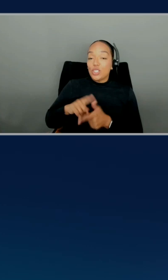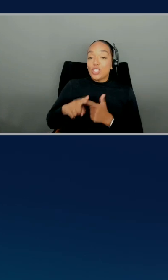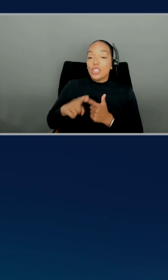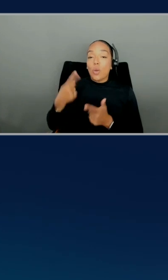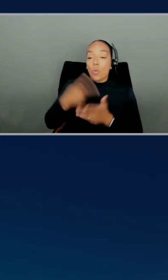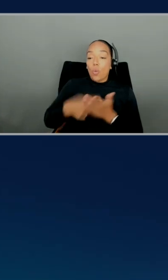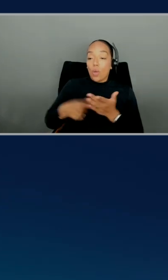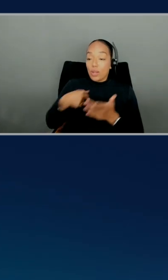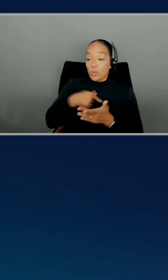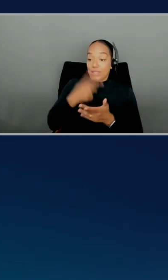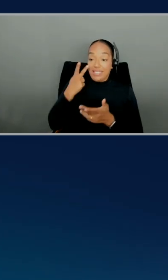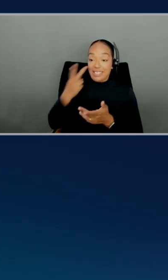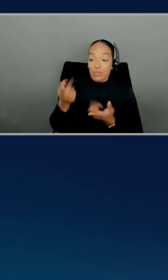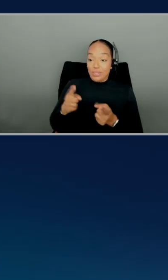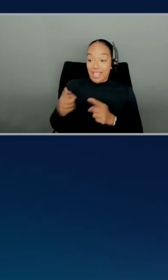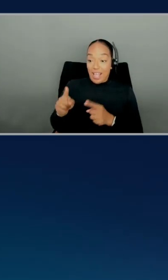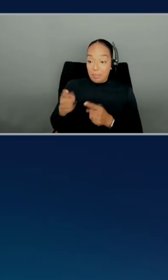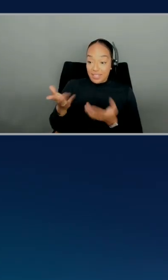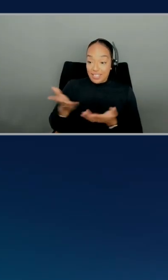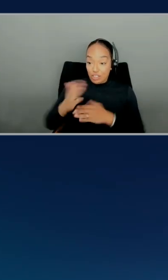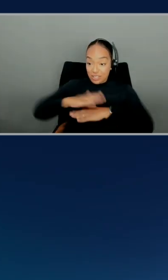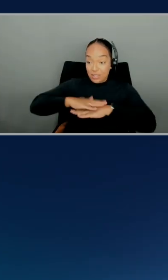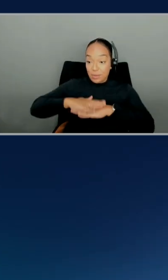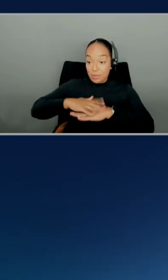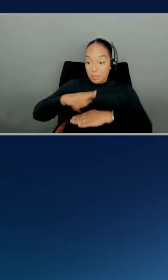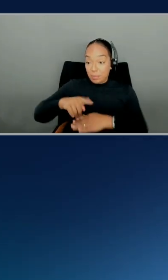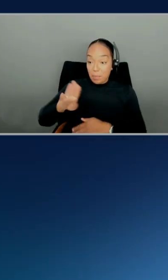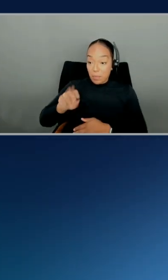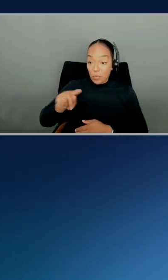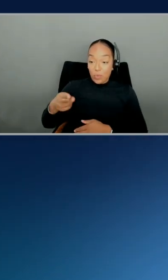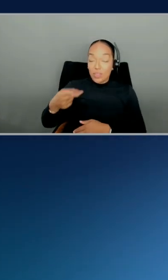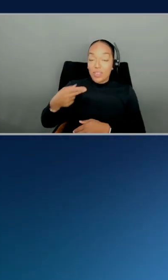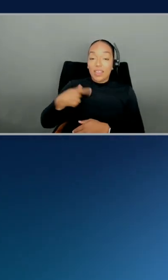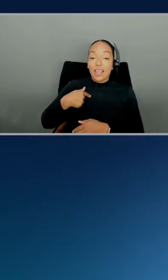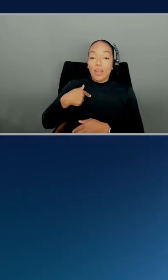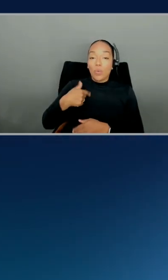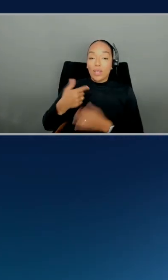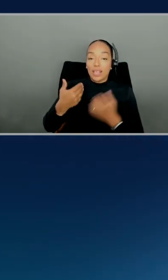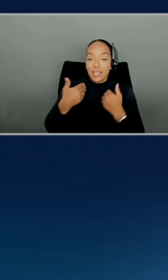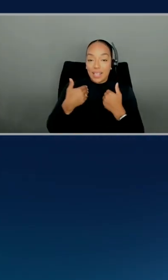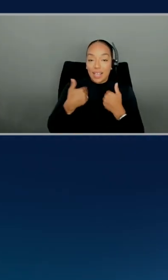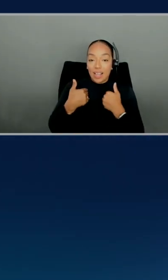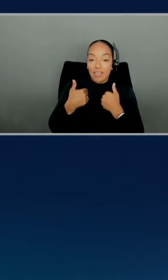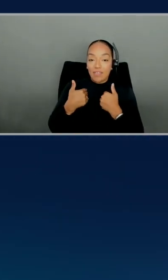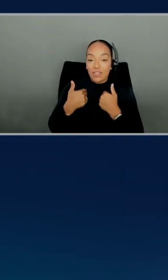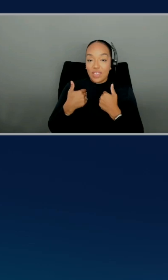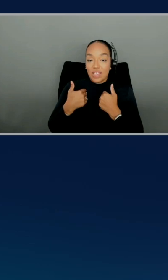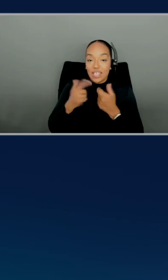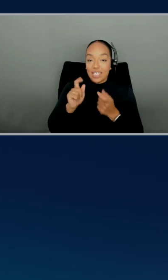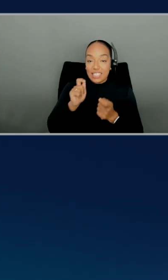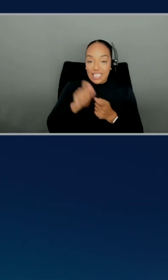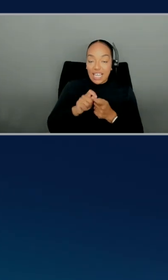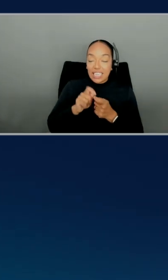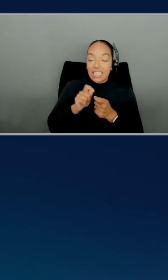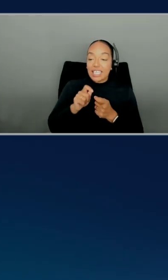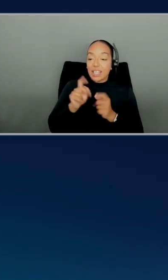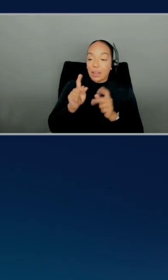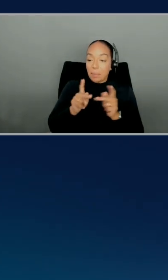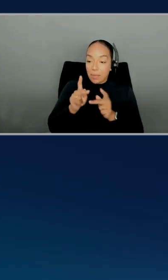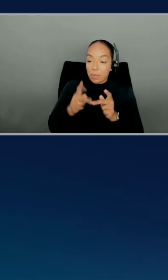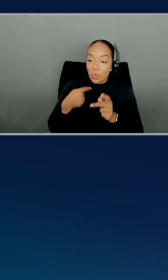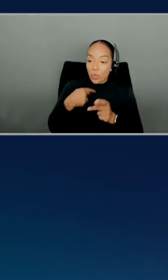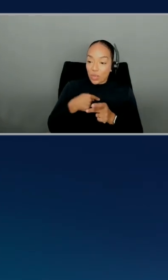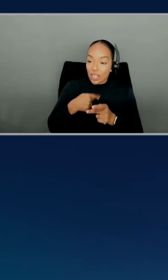booth mostly is we get exactly, kind of luckily exactly the people that we are looking for that we can help,